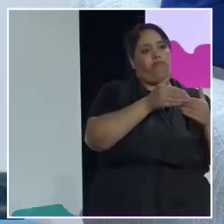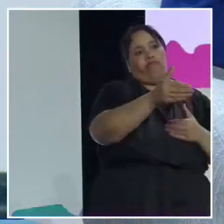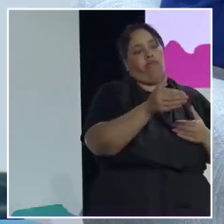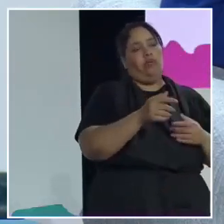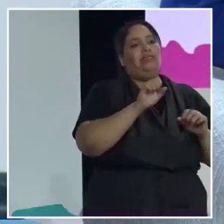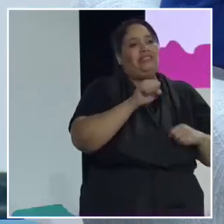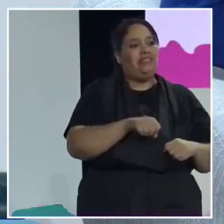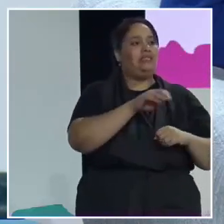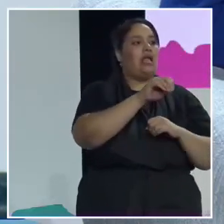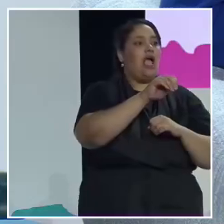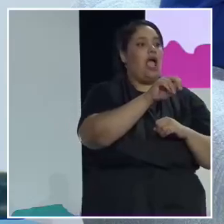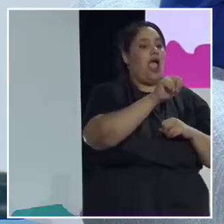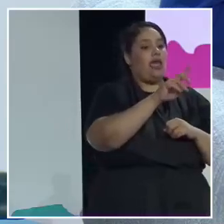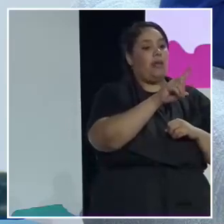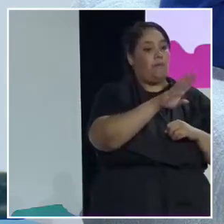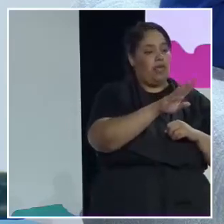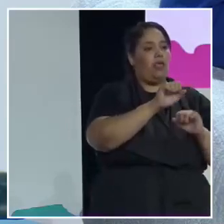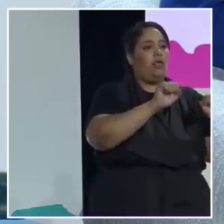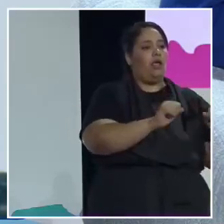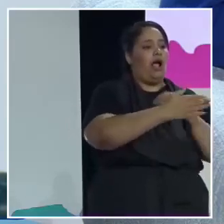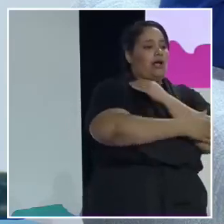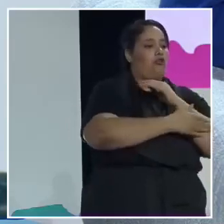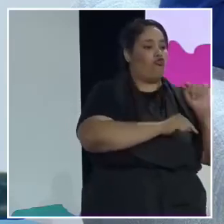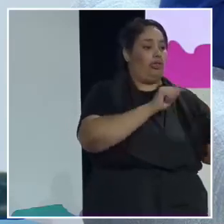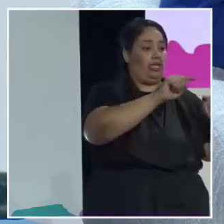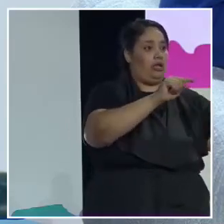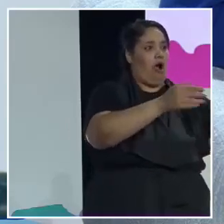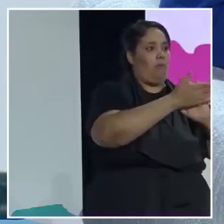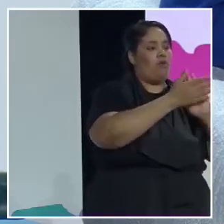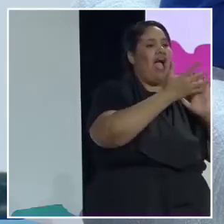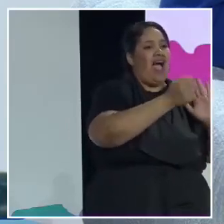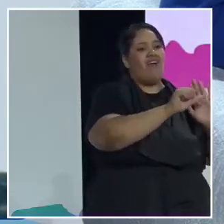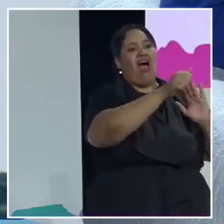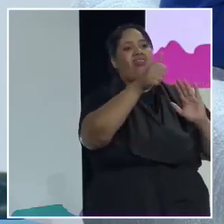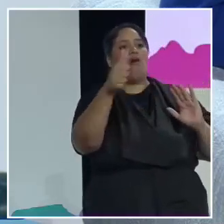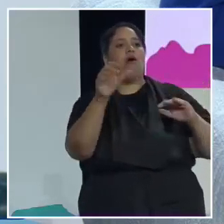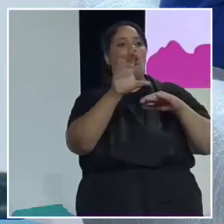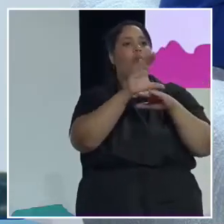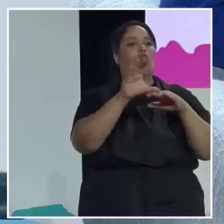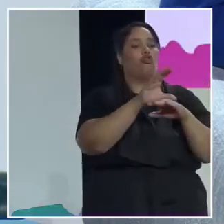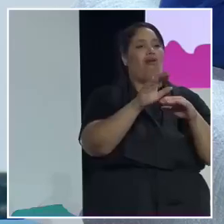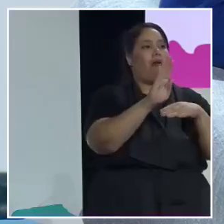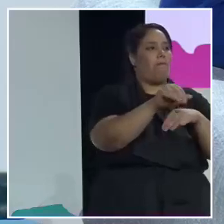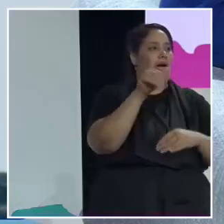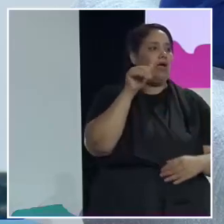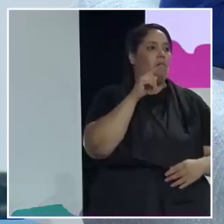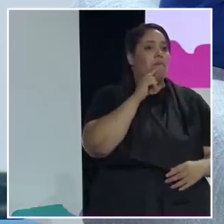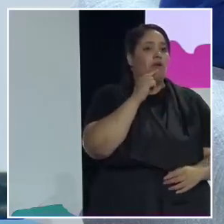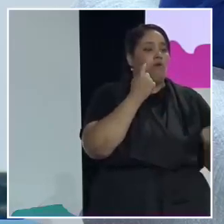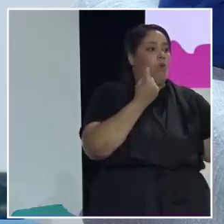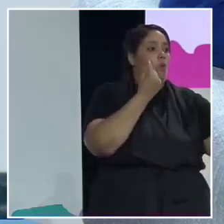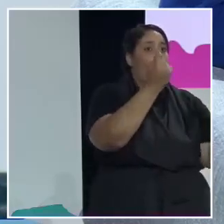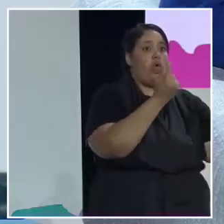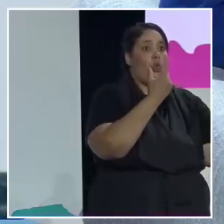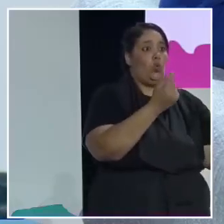operate within countries where there are other where there are other commercial banks. And so they're not the only ones lending. And so